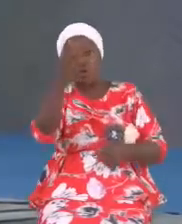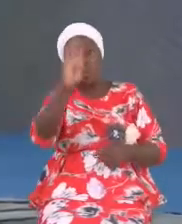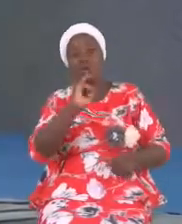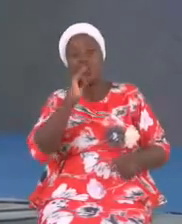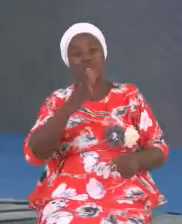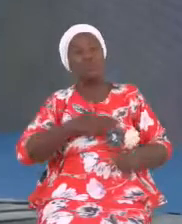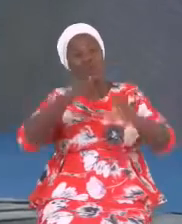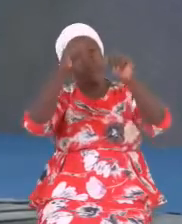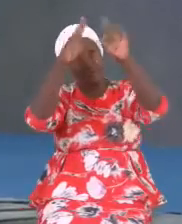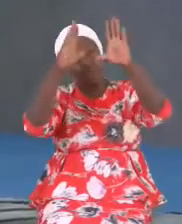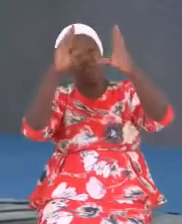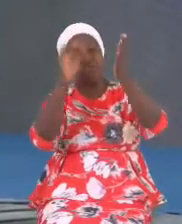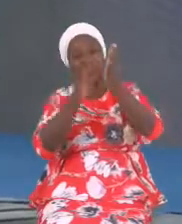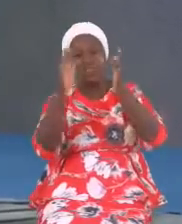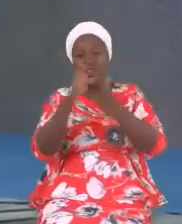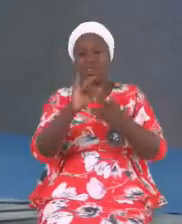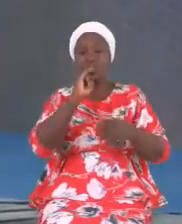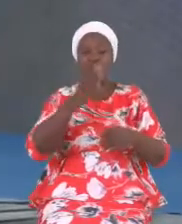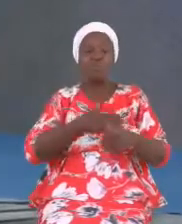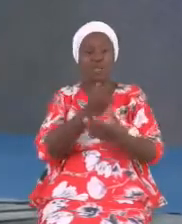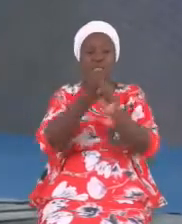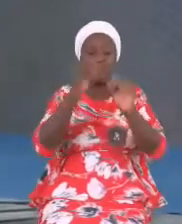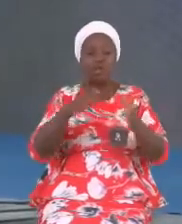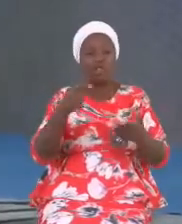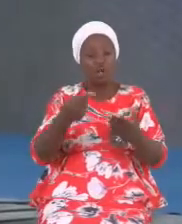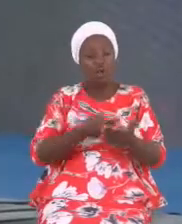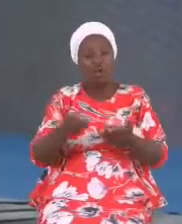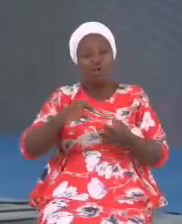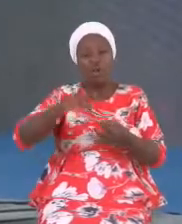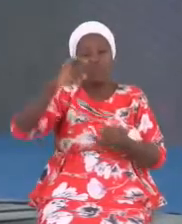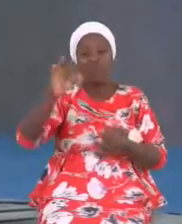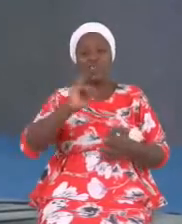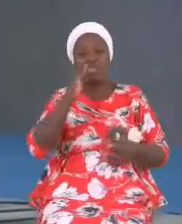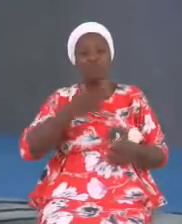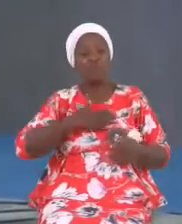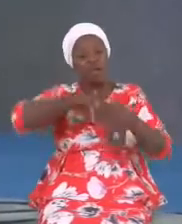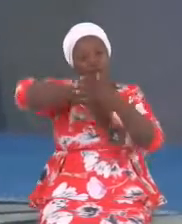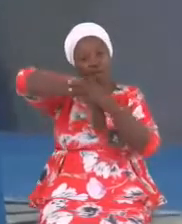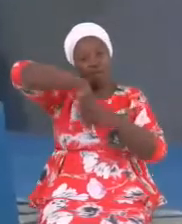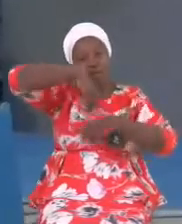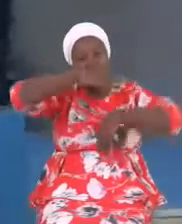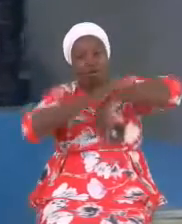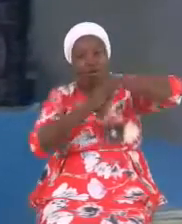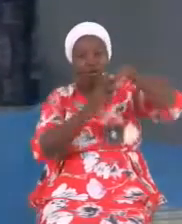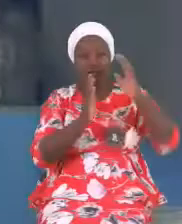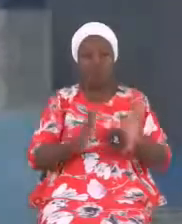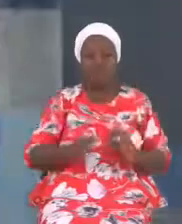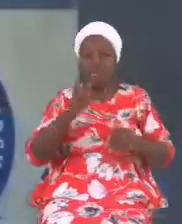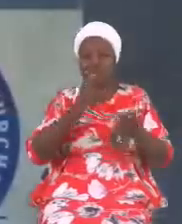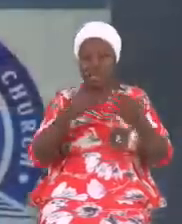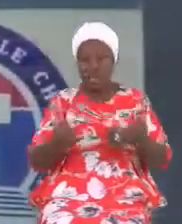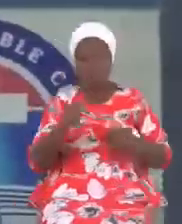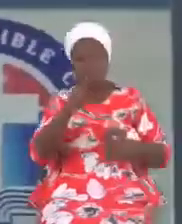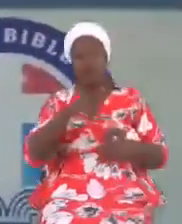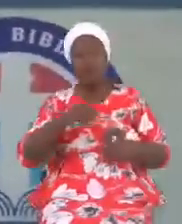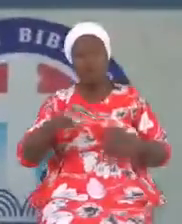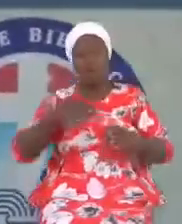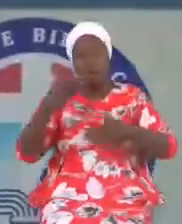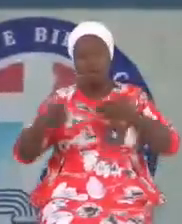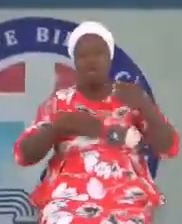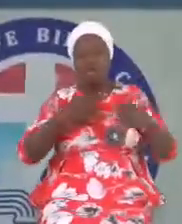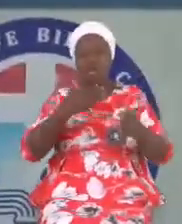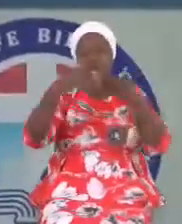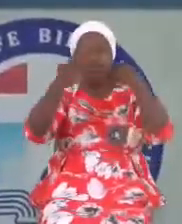my Savior, the Holy Ghost is my Comforter. And now you will rejoice, heaven will rejoice because of